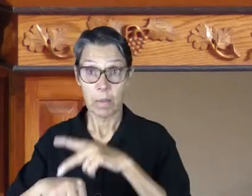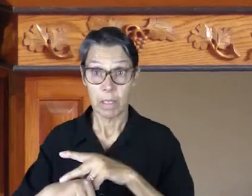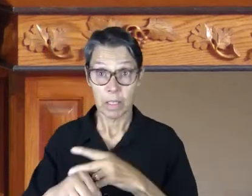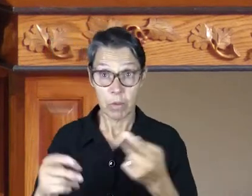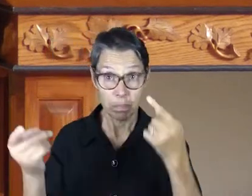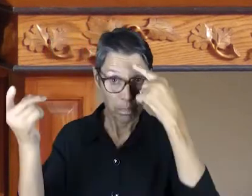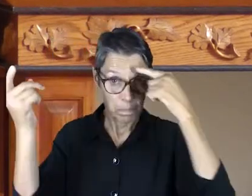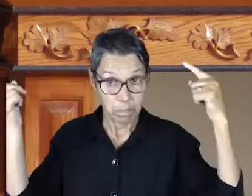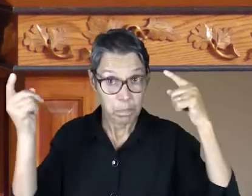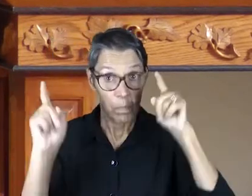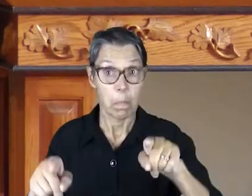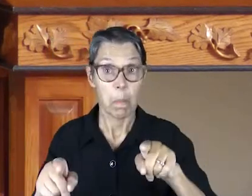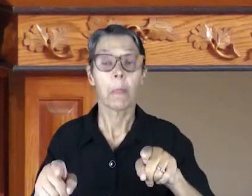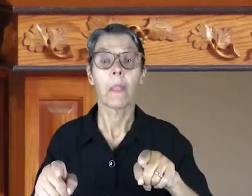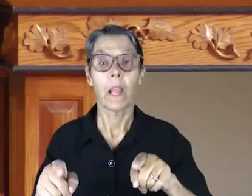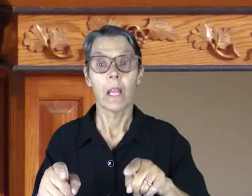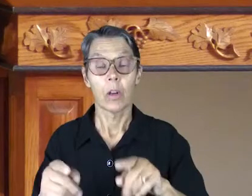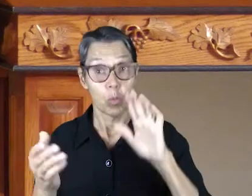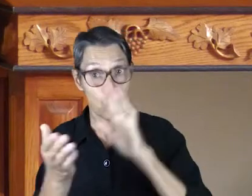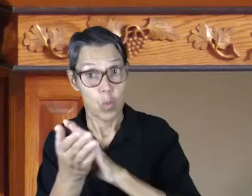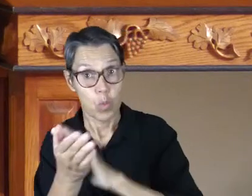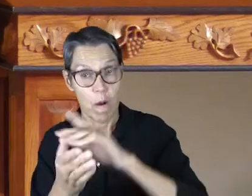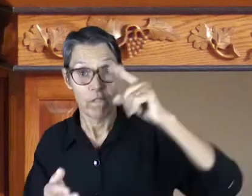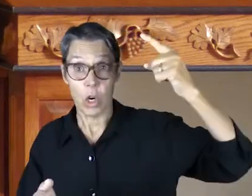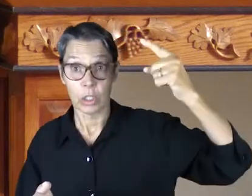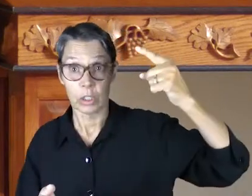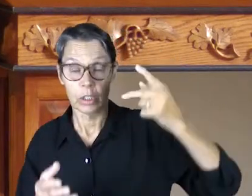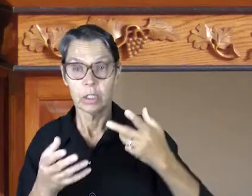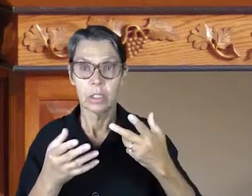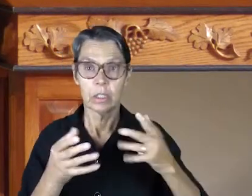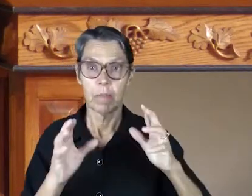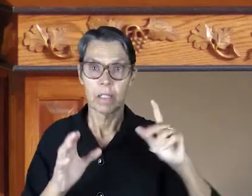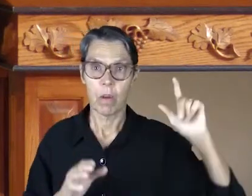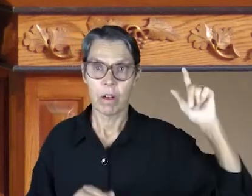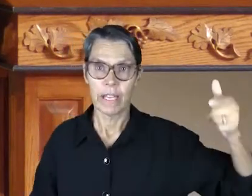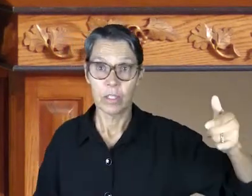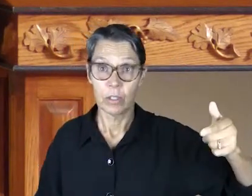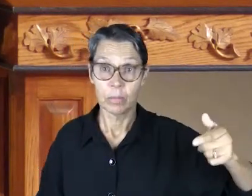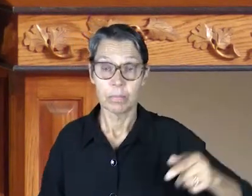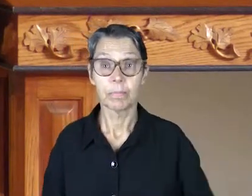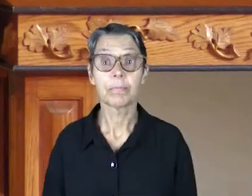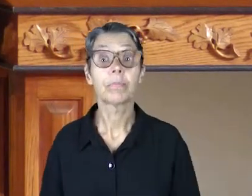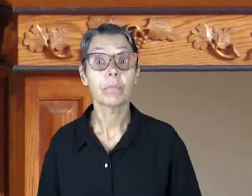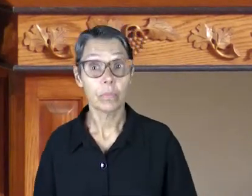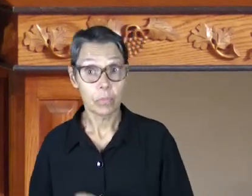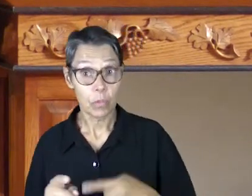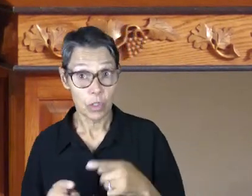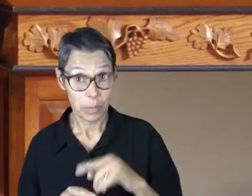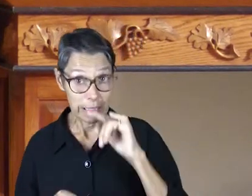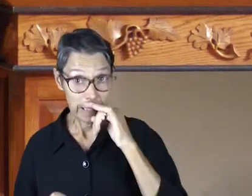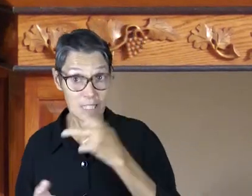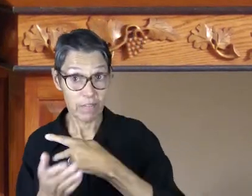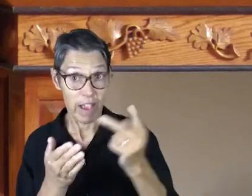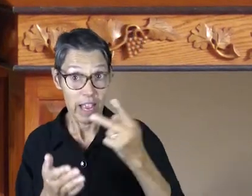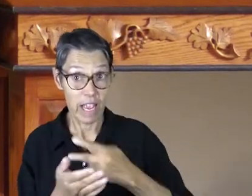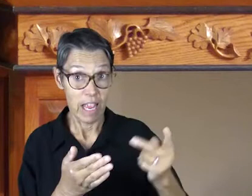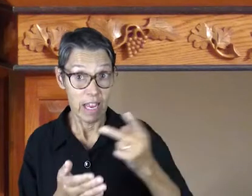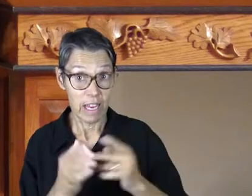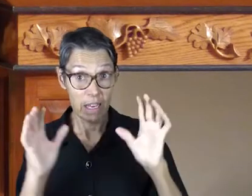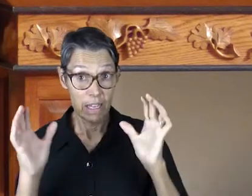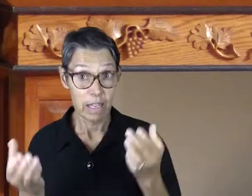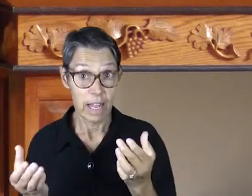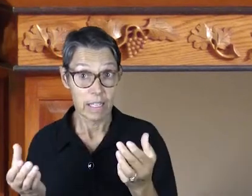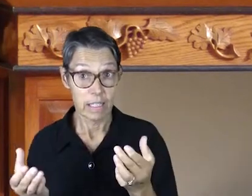than basketball. And he reaches a point where, when they are not, in fact, all passing their classes, he puts a log